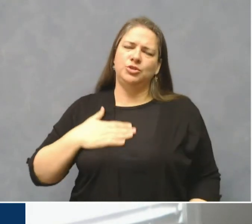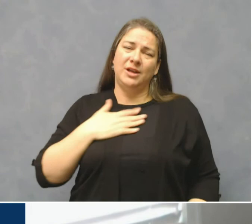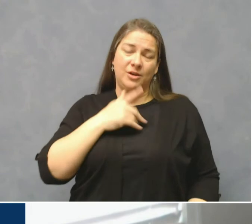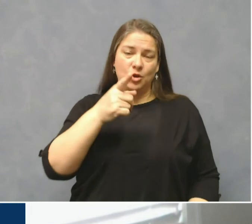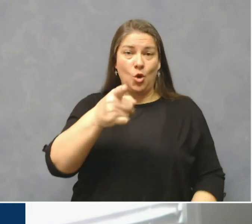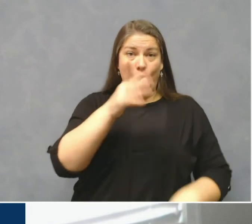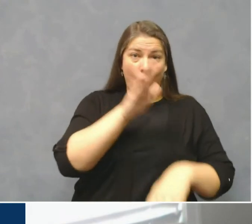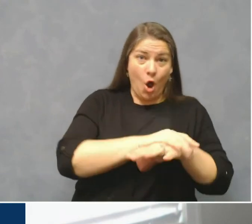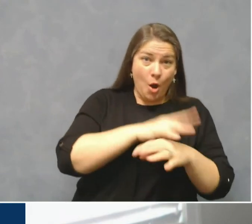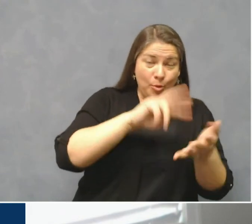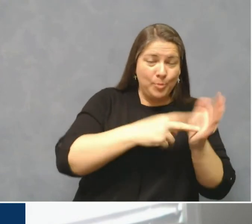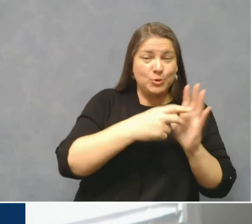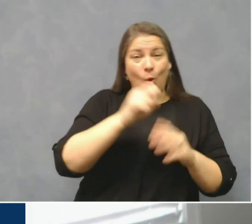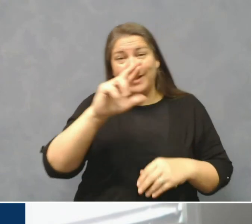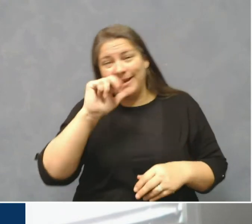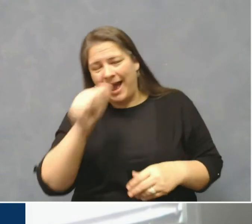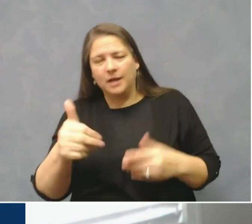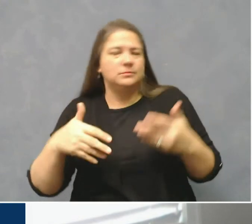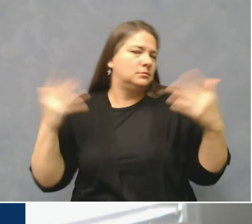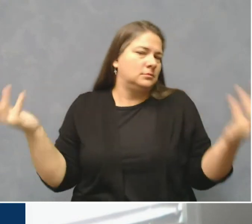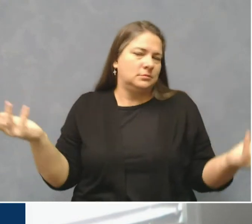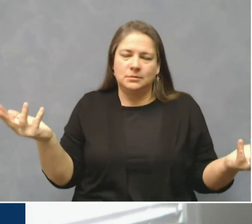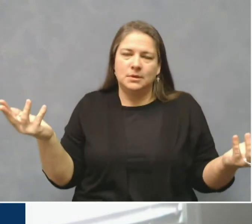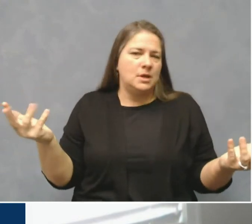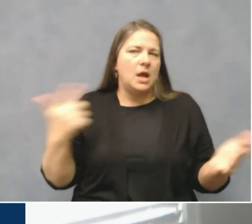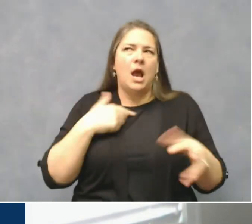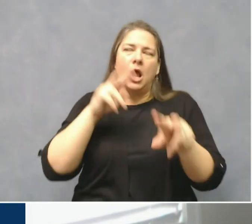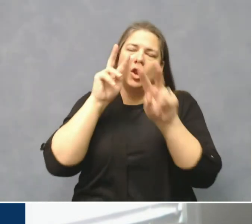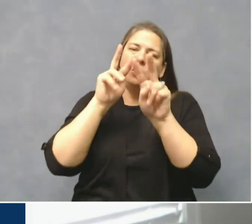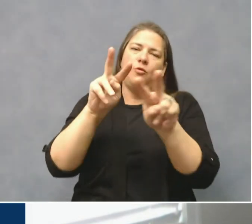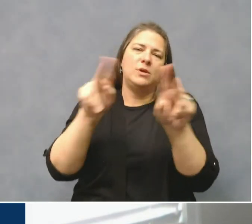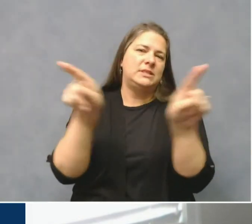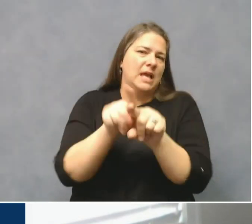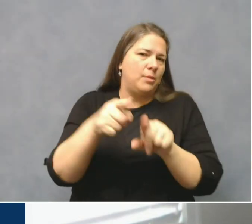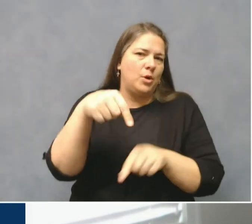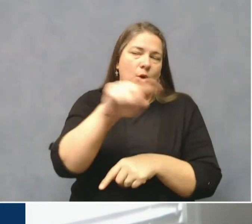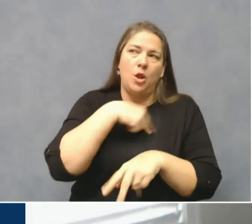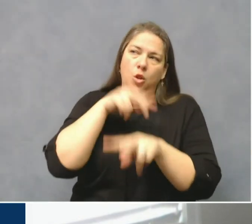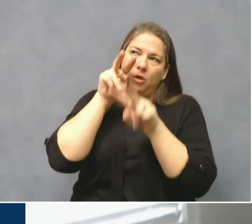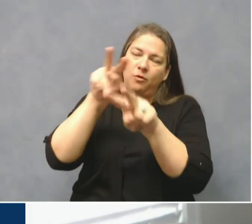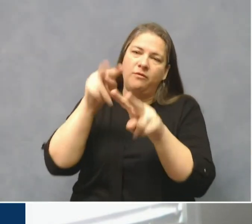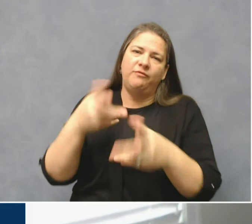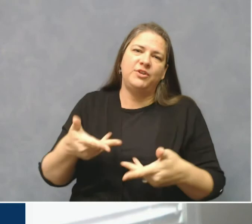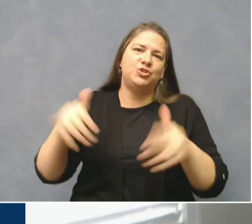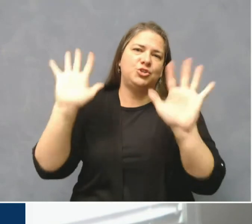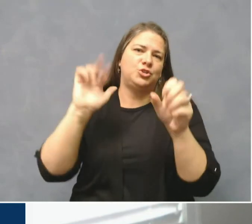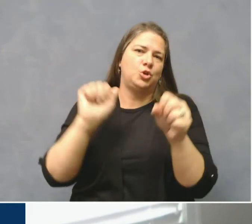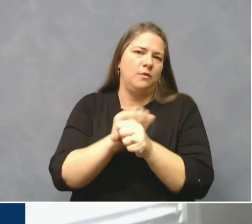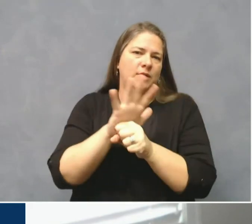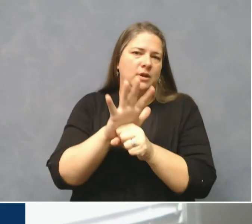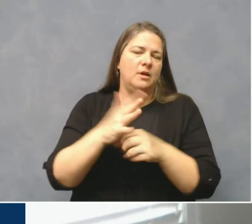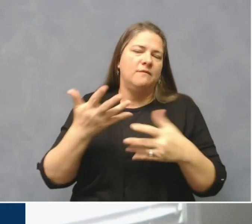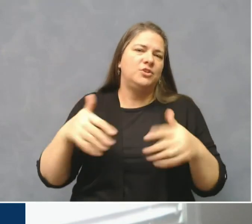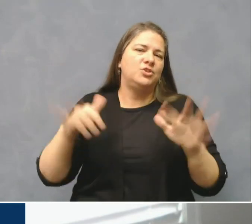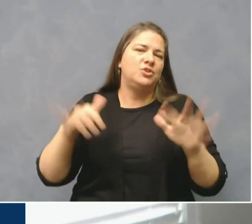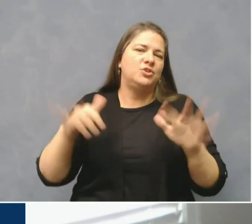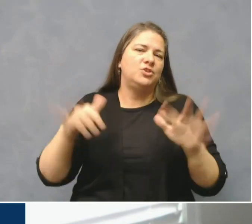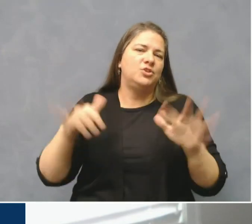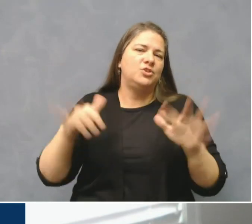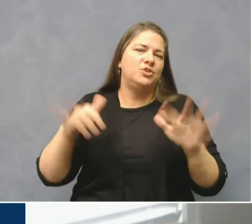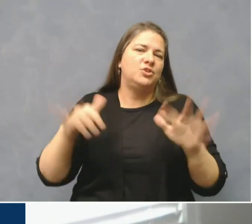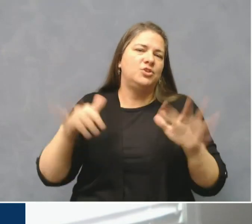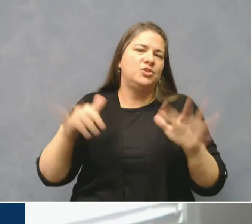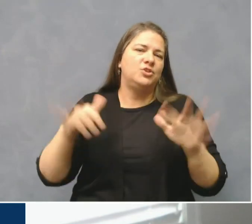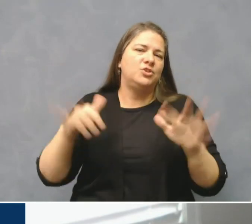voluntarily. And I look forward, just like you do, to the day when we can have coronavirus behind us and move on to better times.